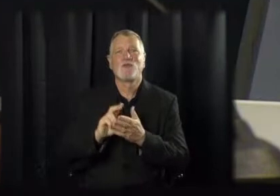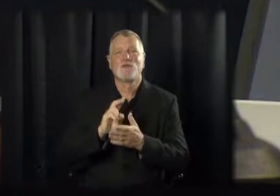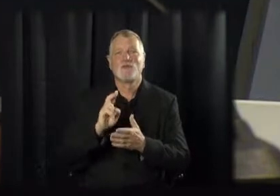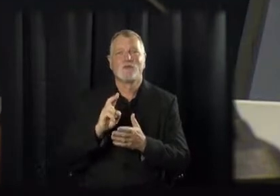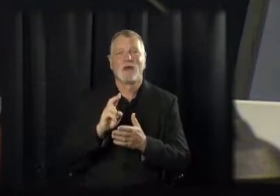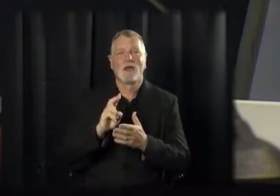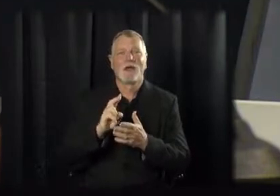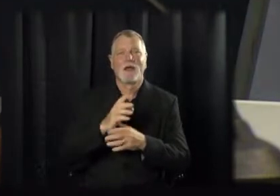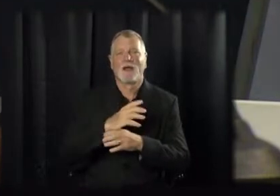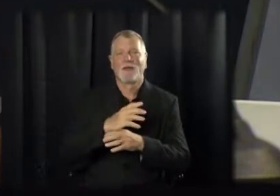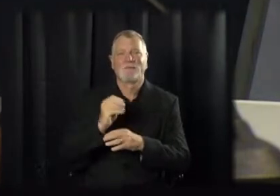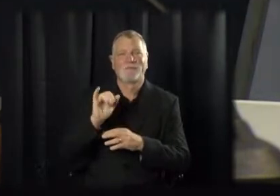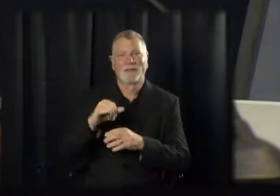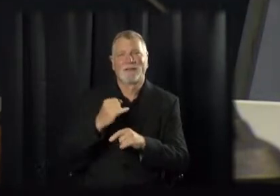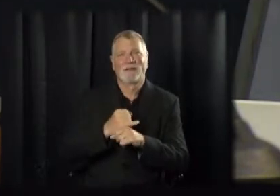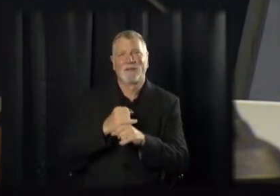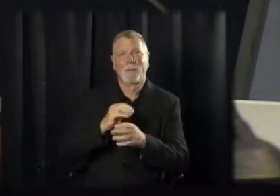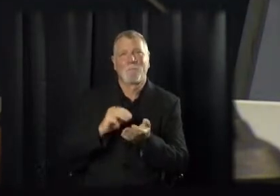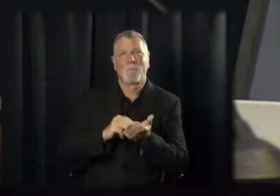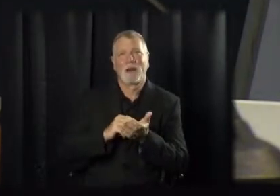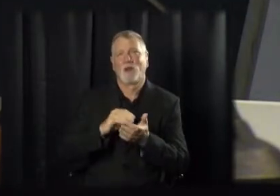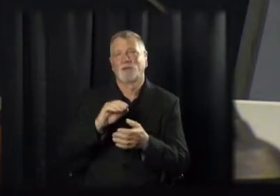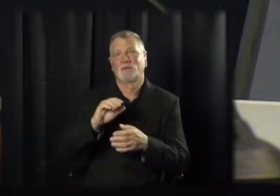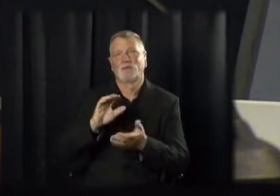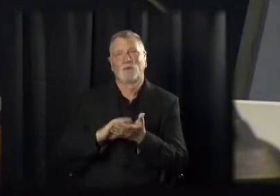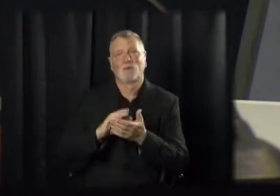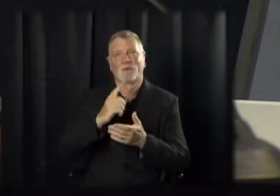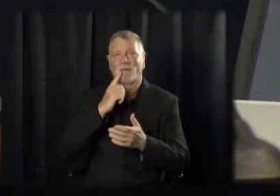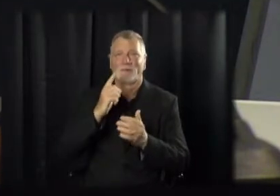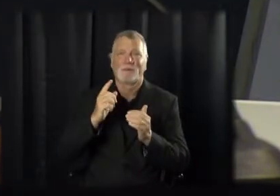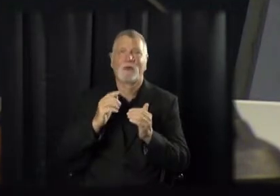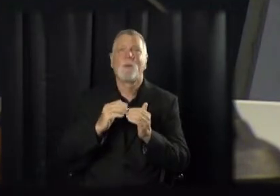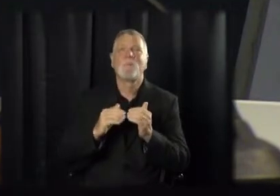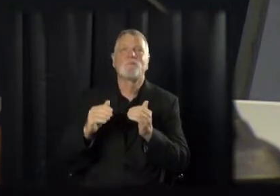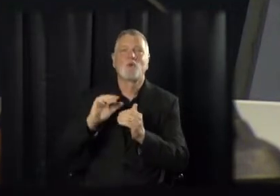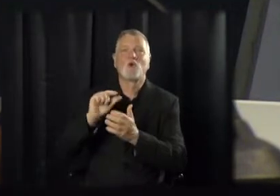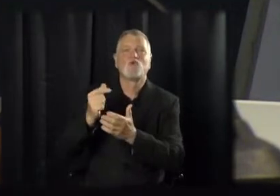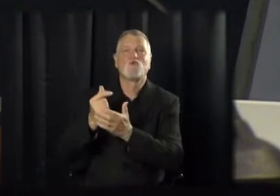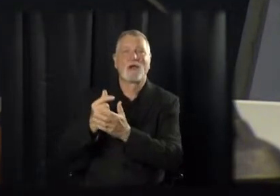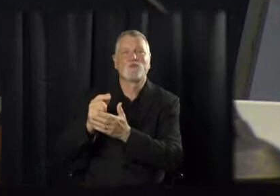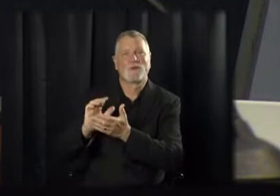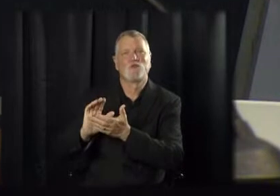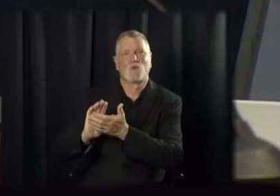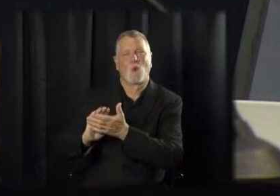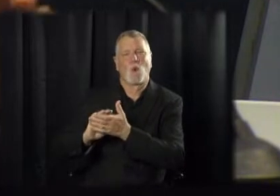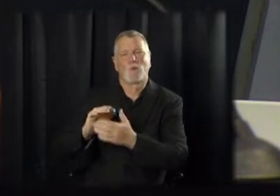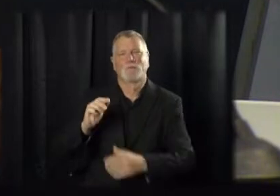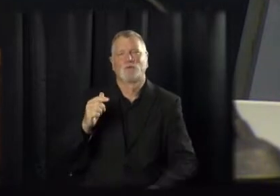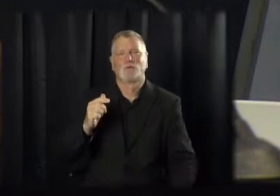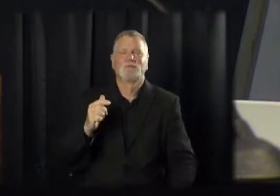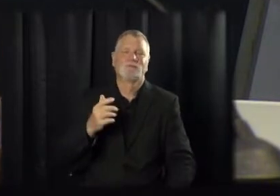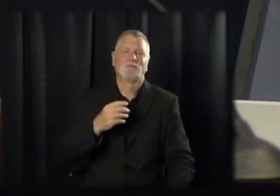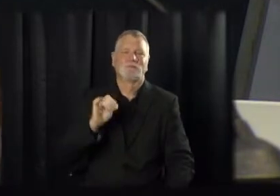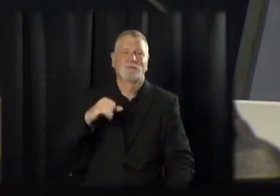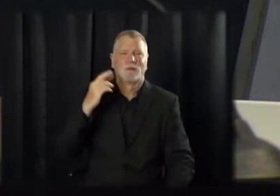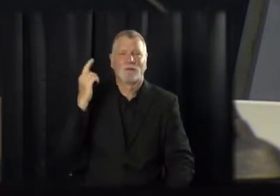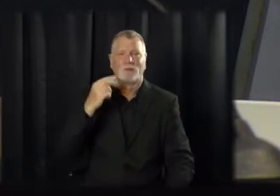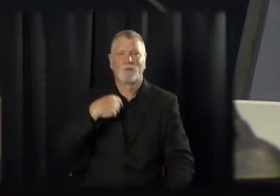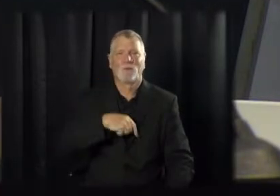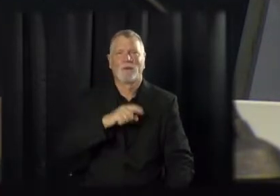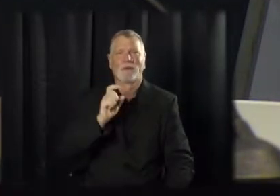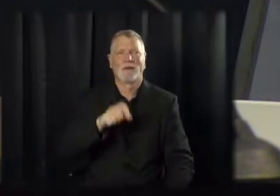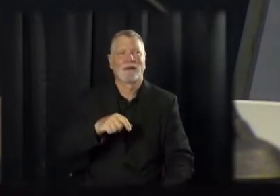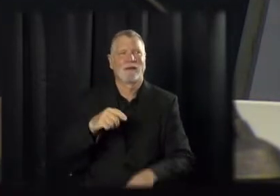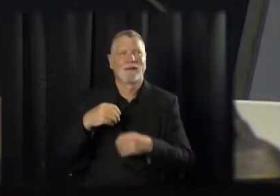university, the medical school is obviously mostly a graduate school, okay? So for that reason, we